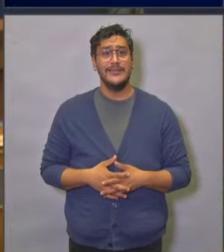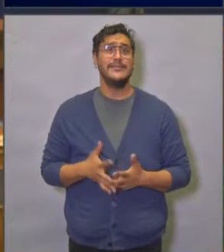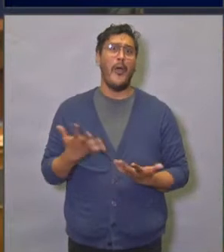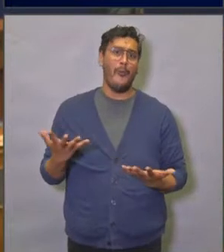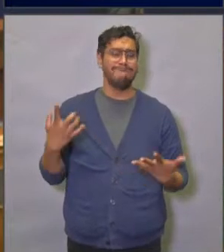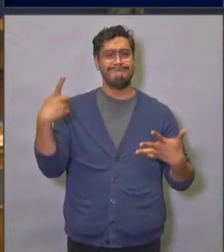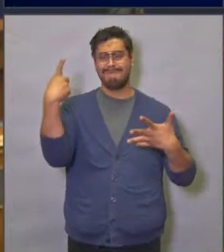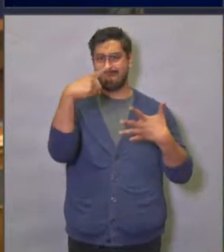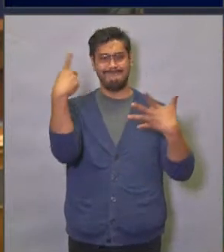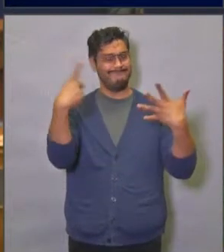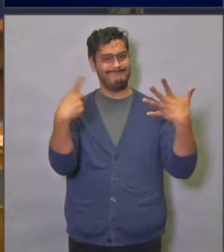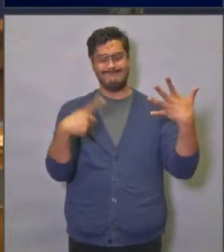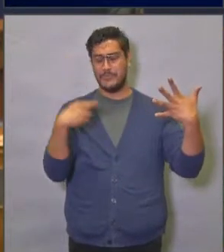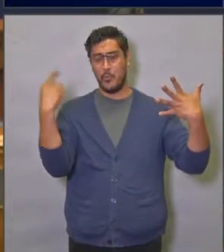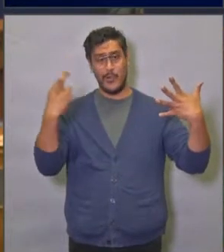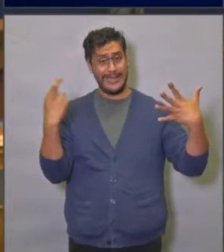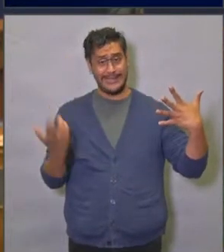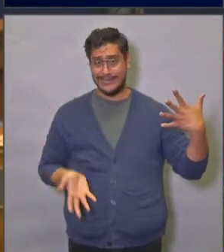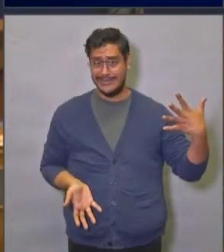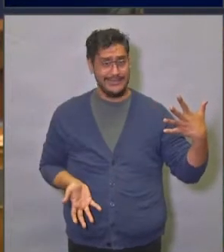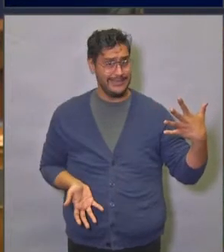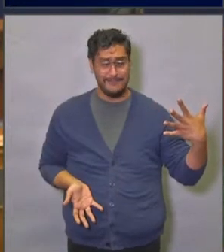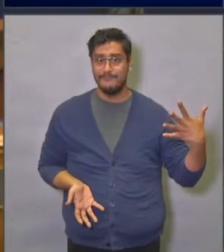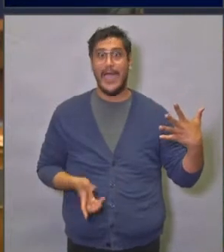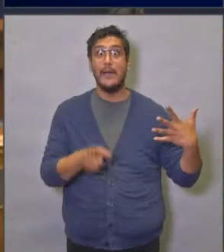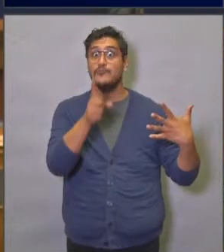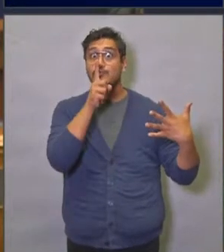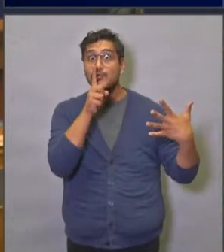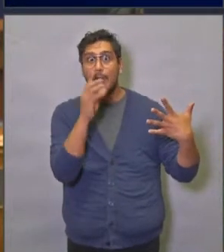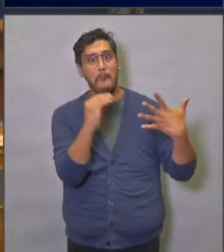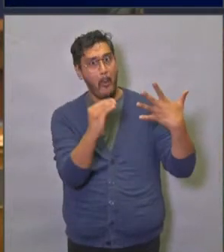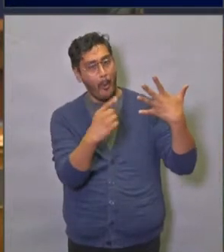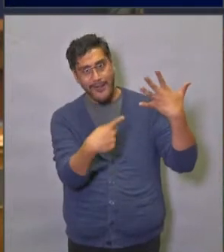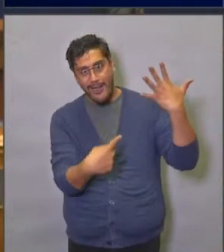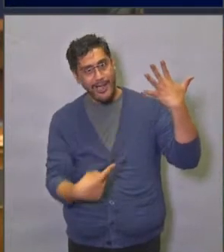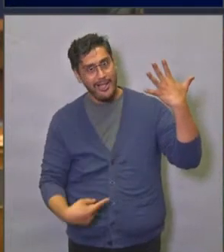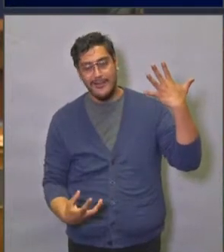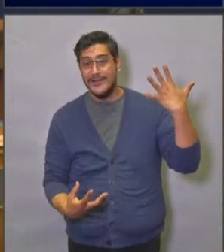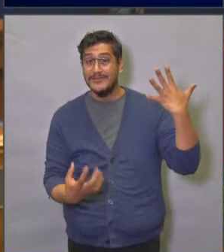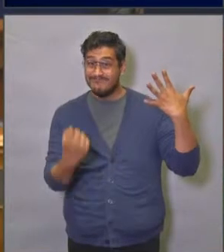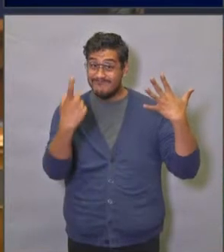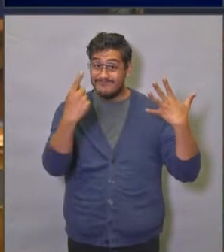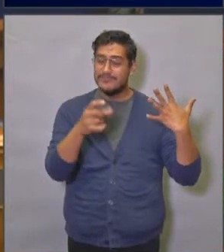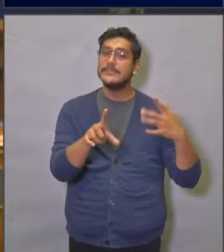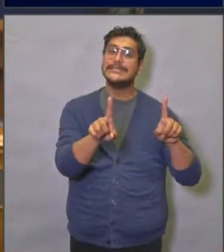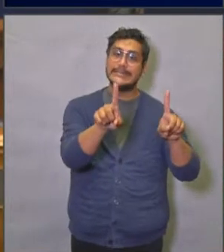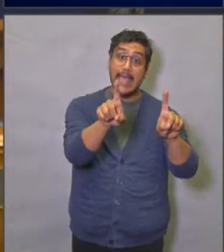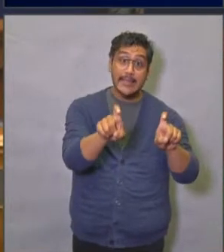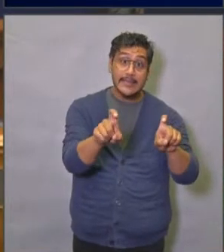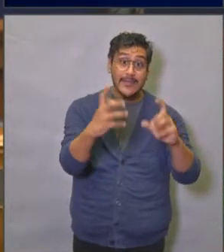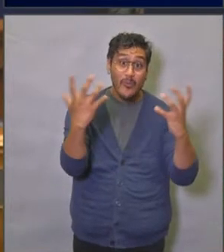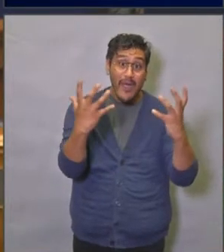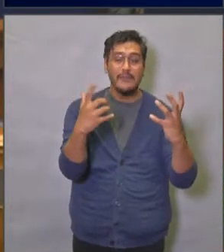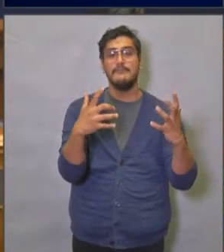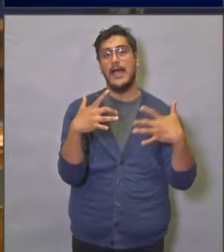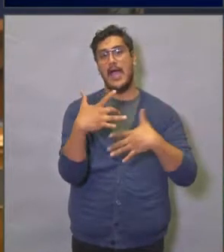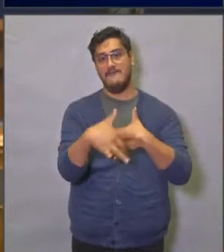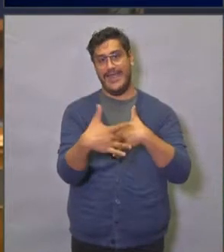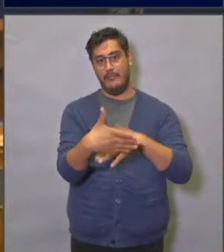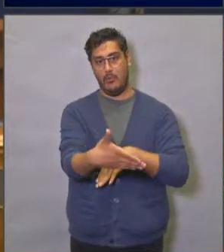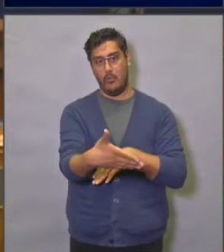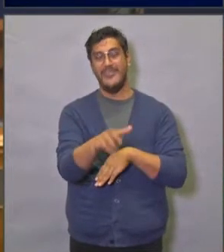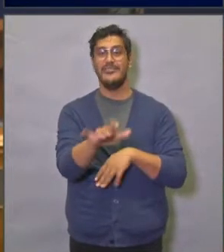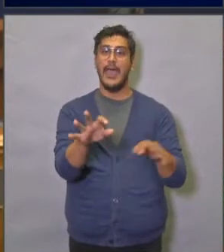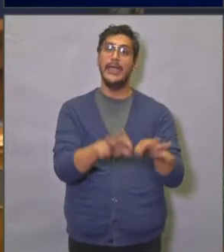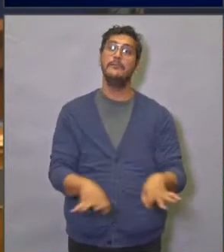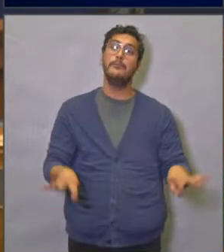again, whatever the reason was, and I'm sure there's many other reasons as well, please know that that testing is available and it is still an important thing